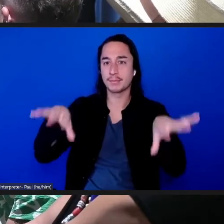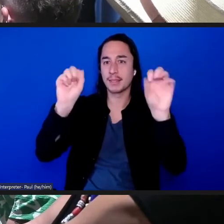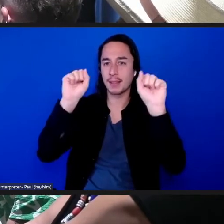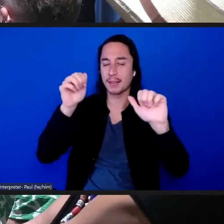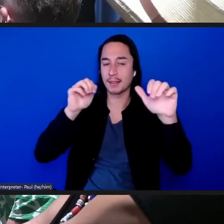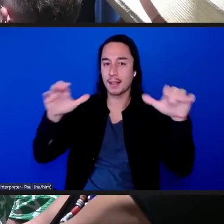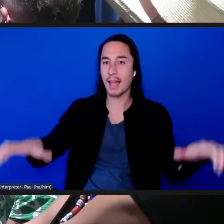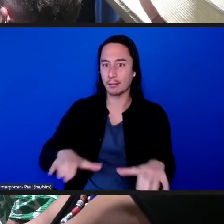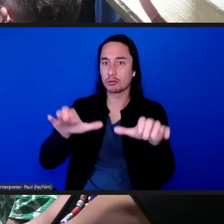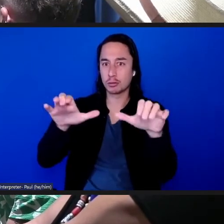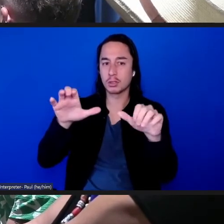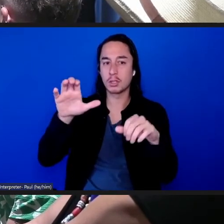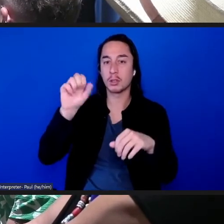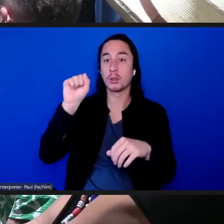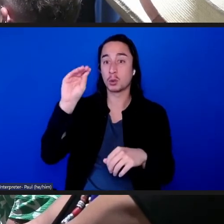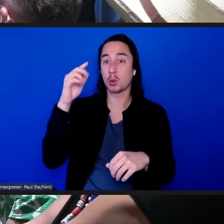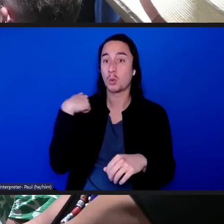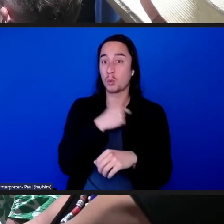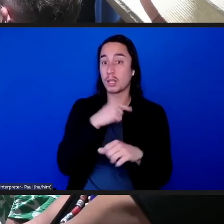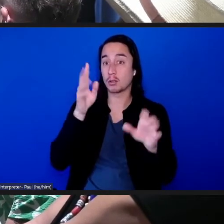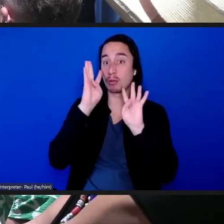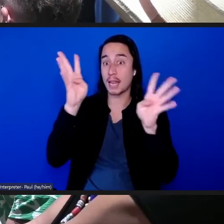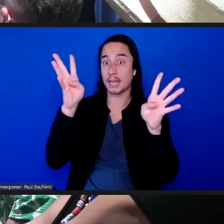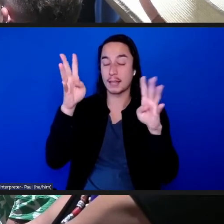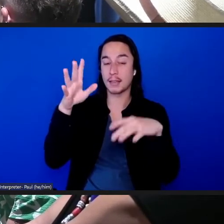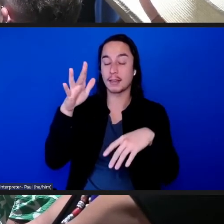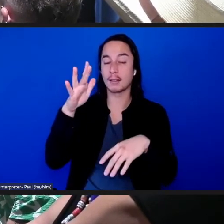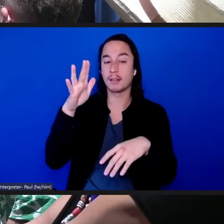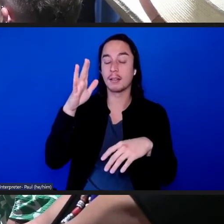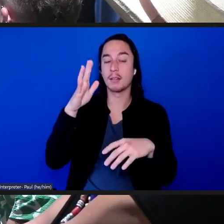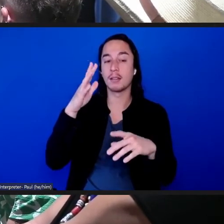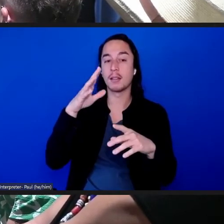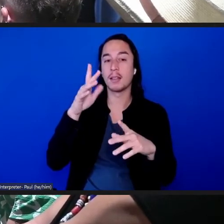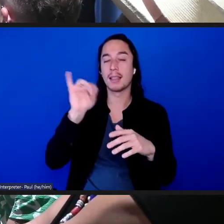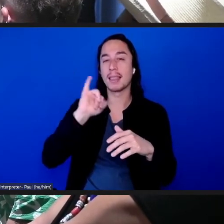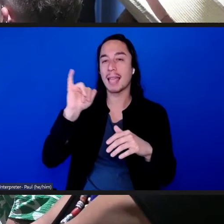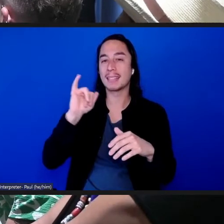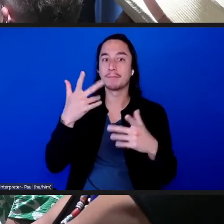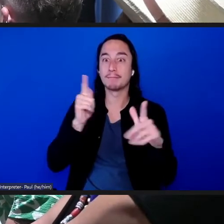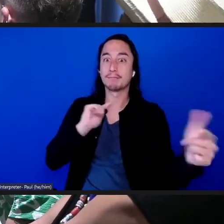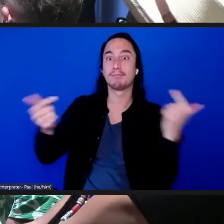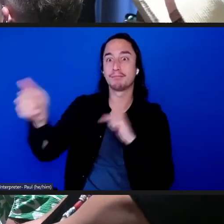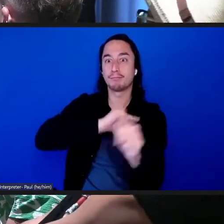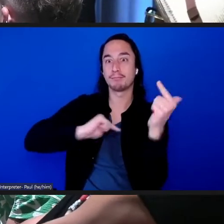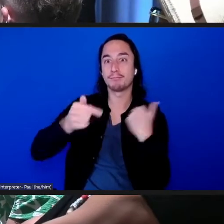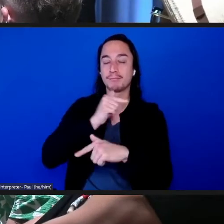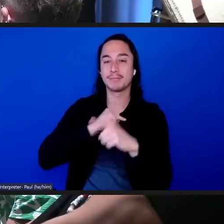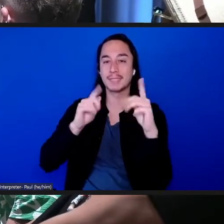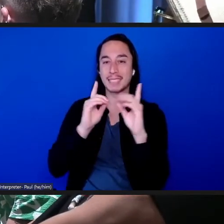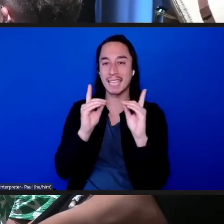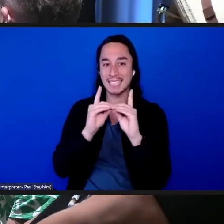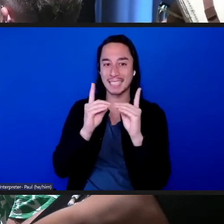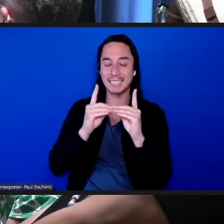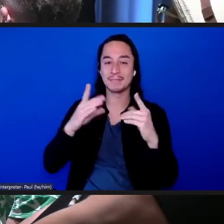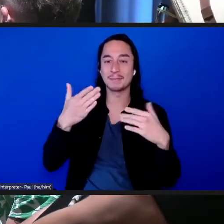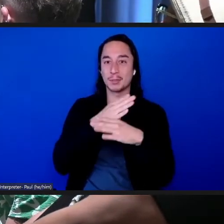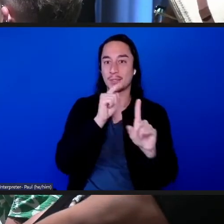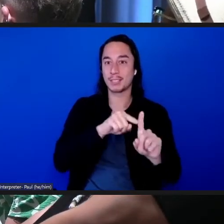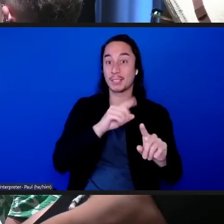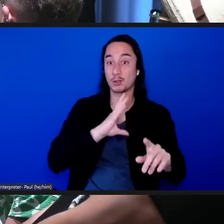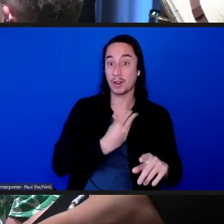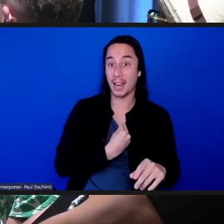we created a kind of speed dating between the trans and